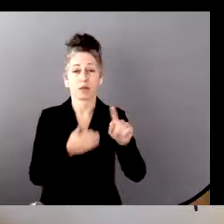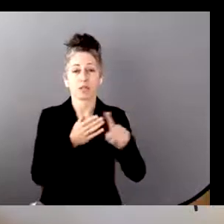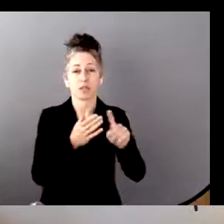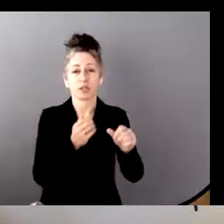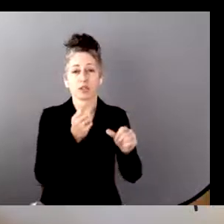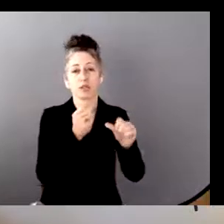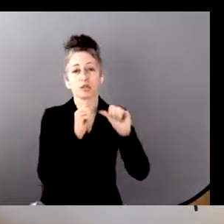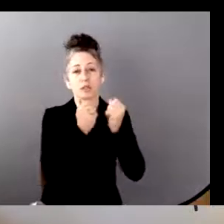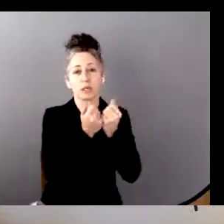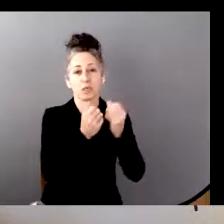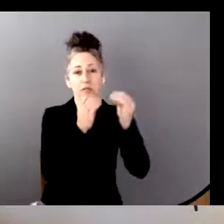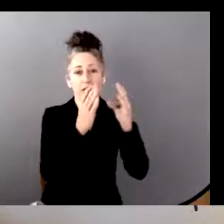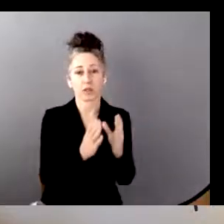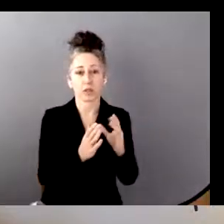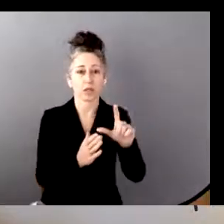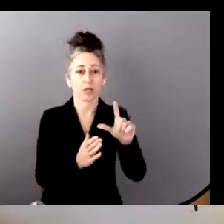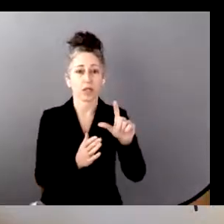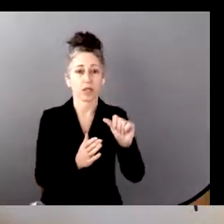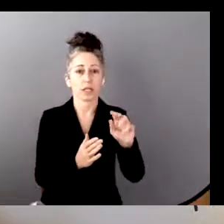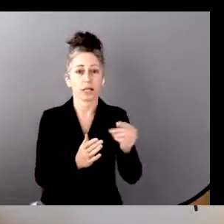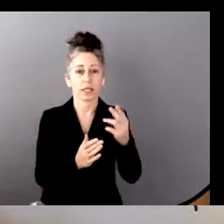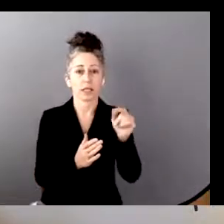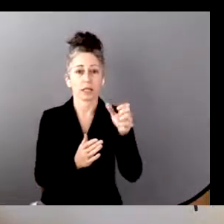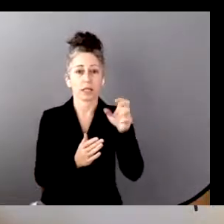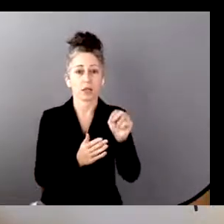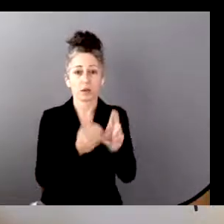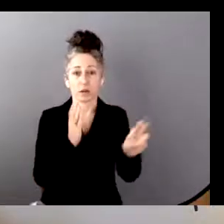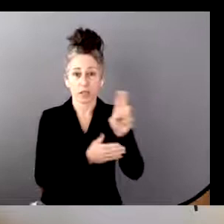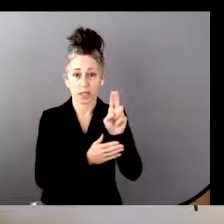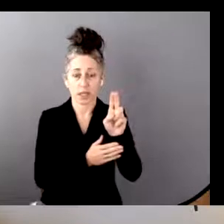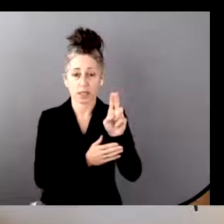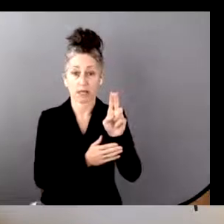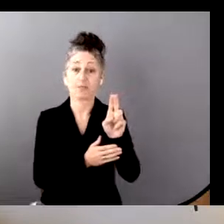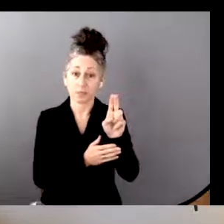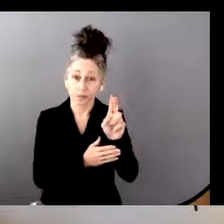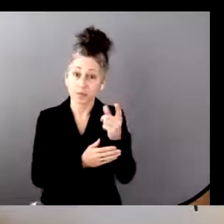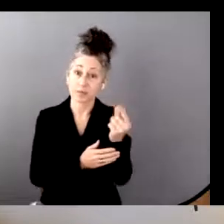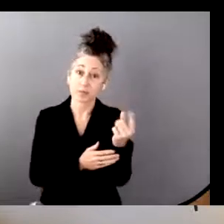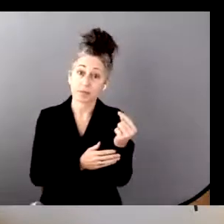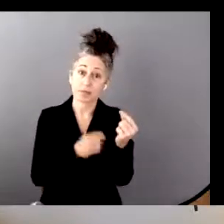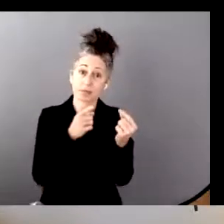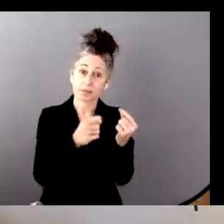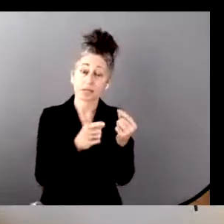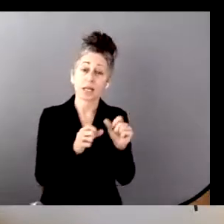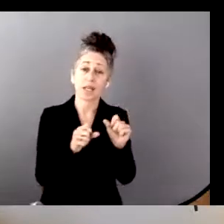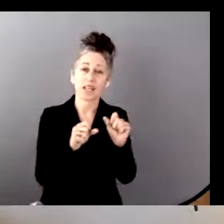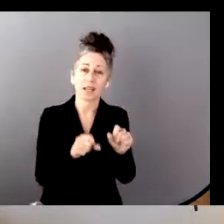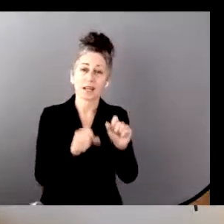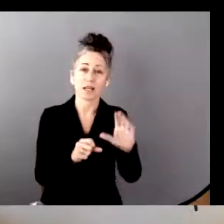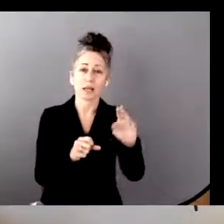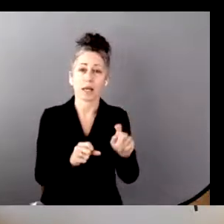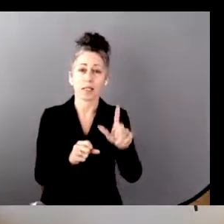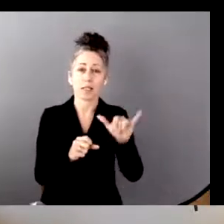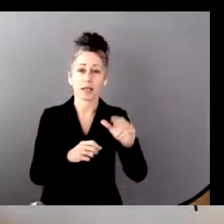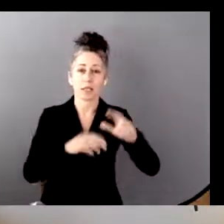professor at Langston University, and also serves as the capacity building director